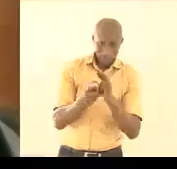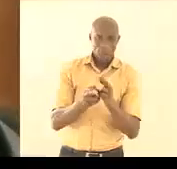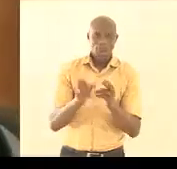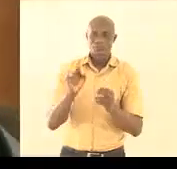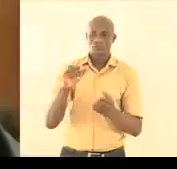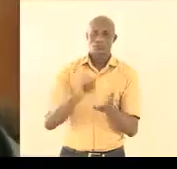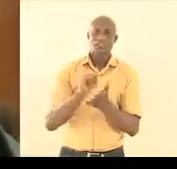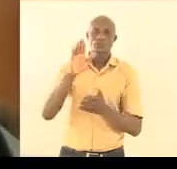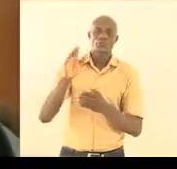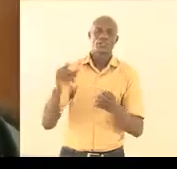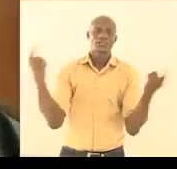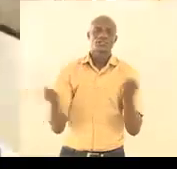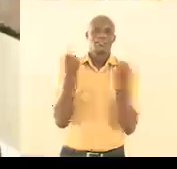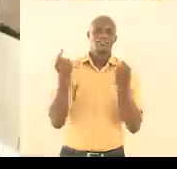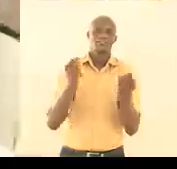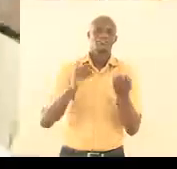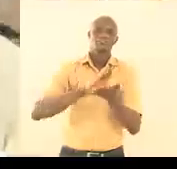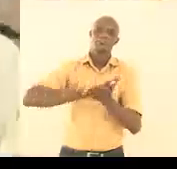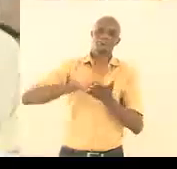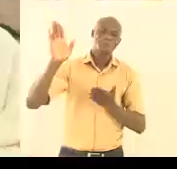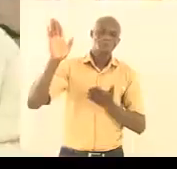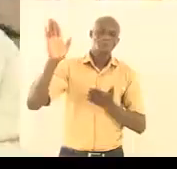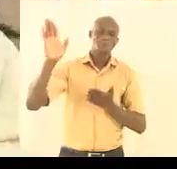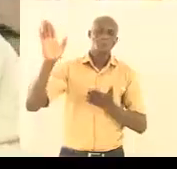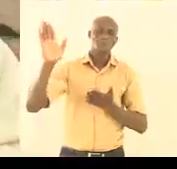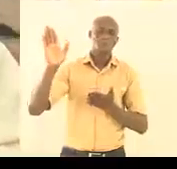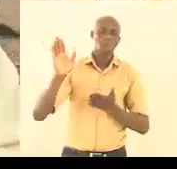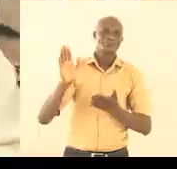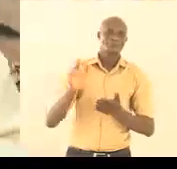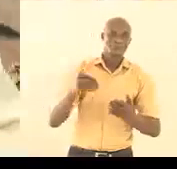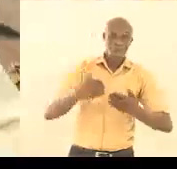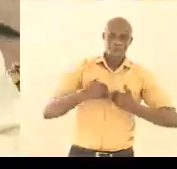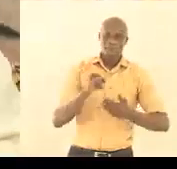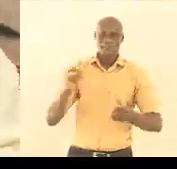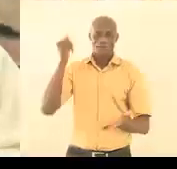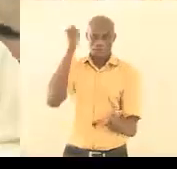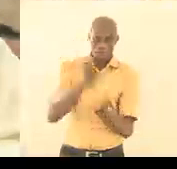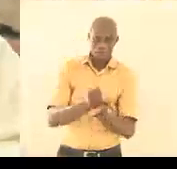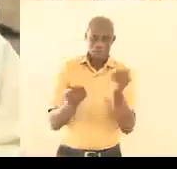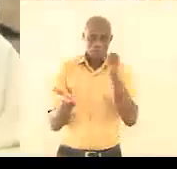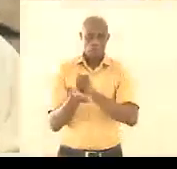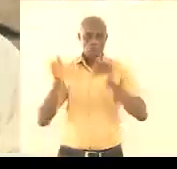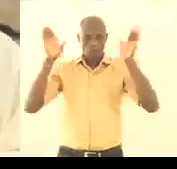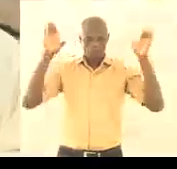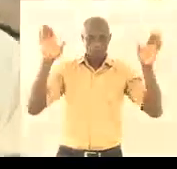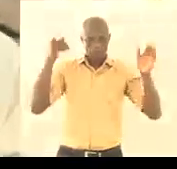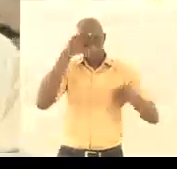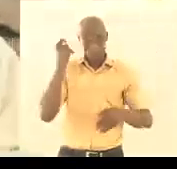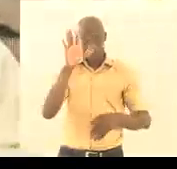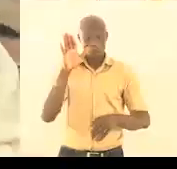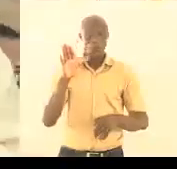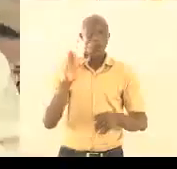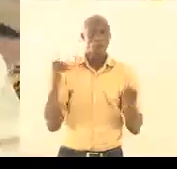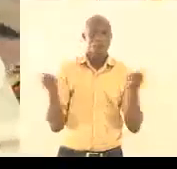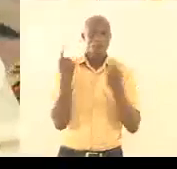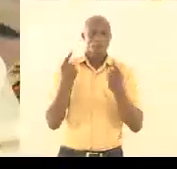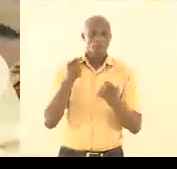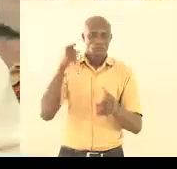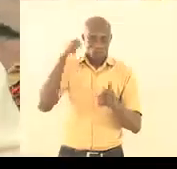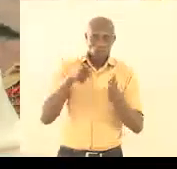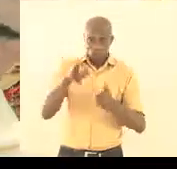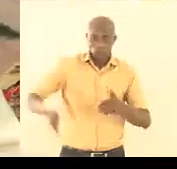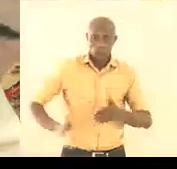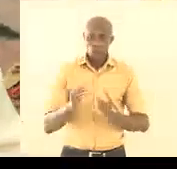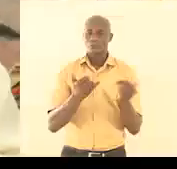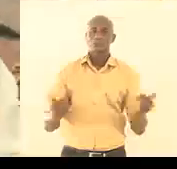that your sins may be blotted. Repent. Having crucified Jesus on account of your sins, what you should do now